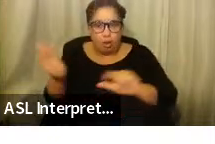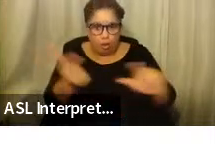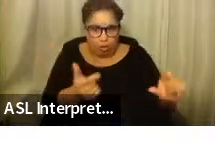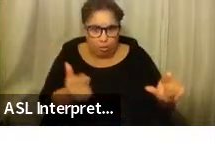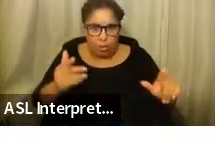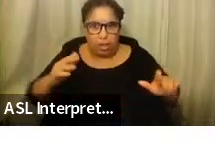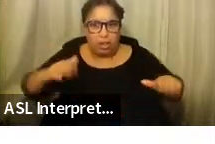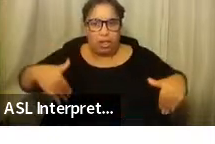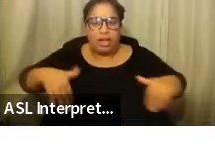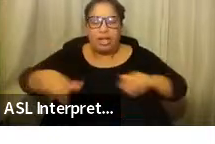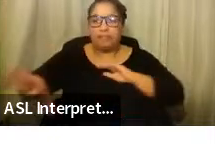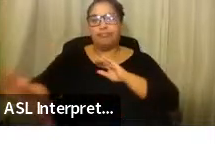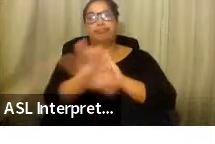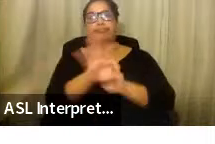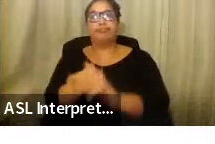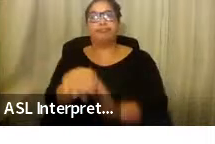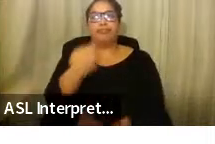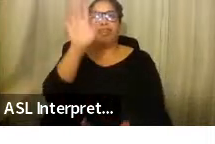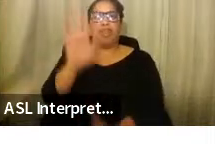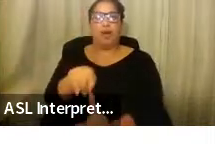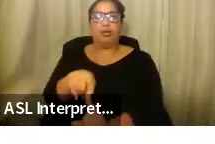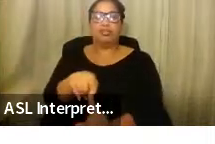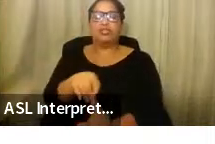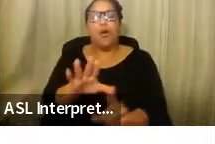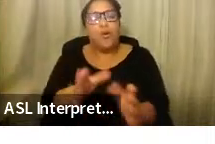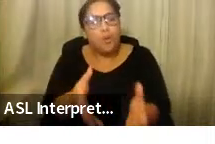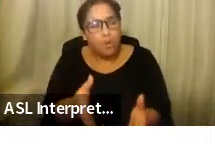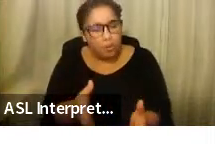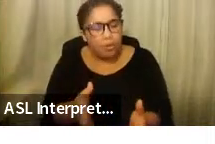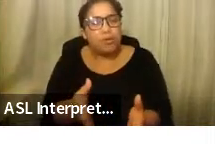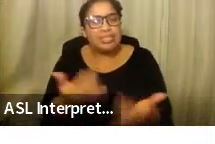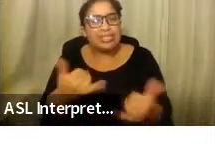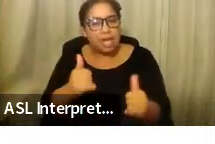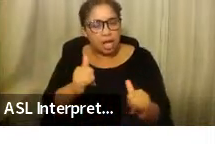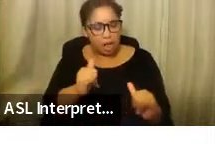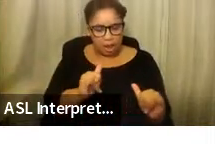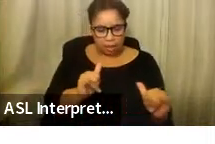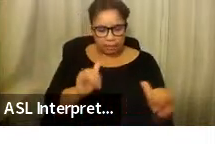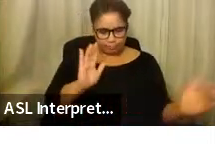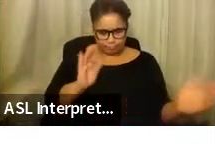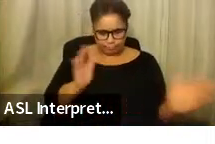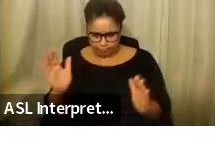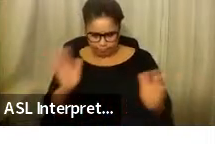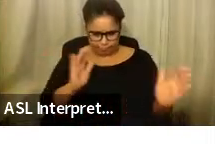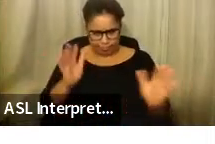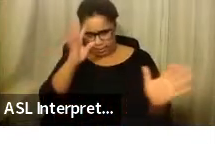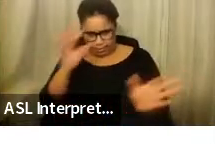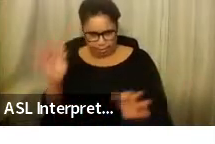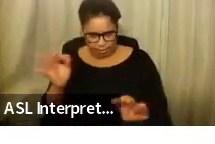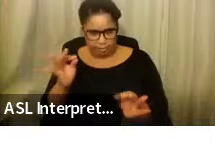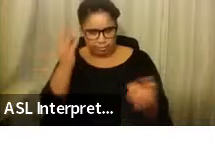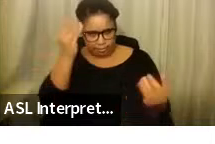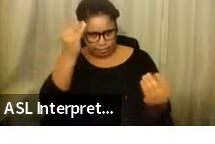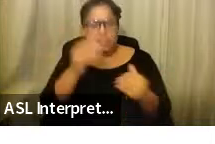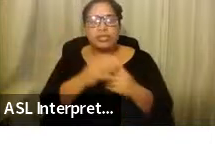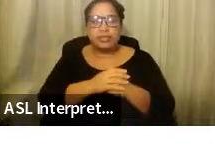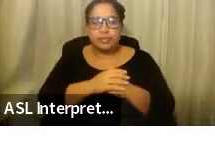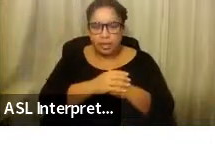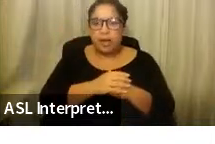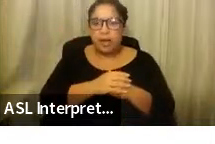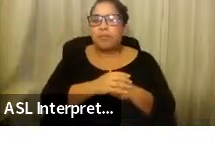so, yes, so I'll just leave it there. That's great. So it's informative, another direction to